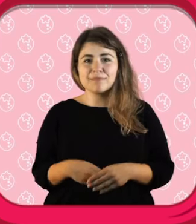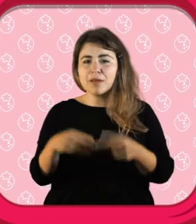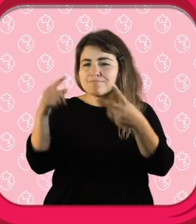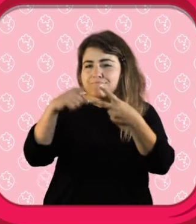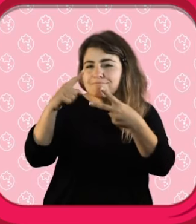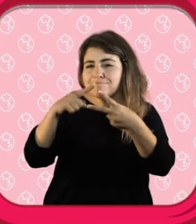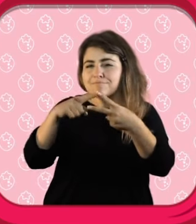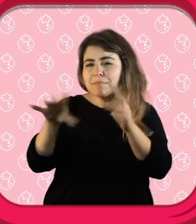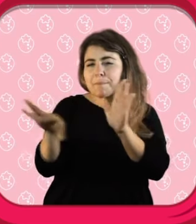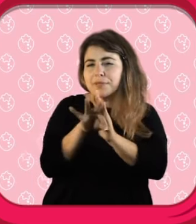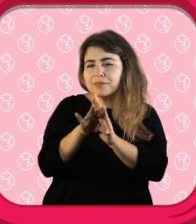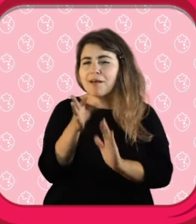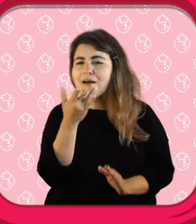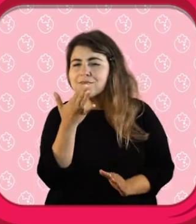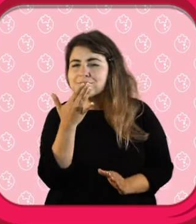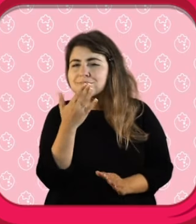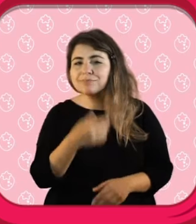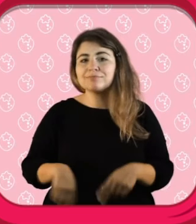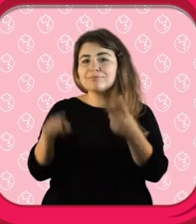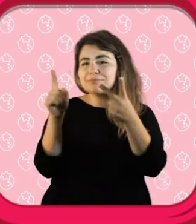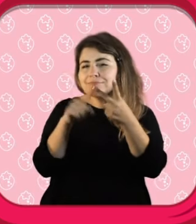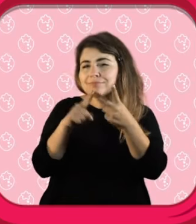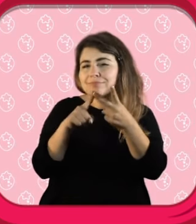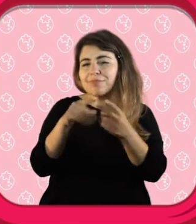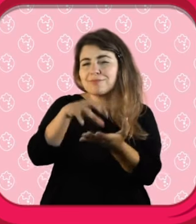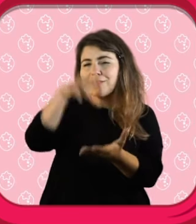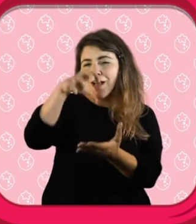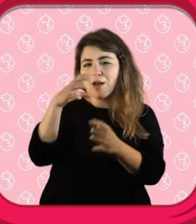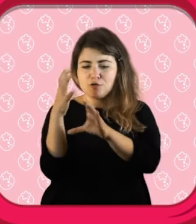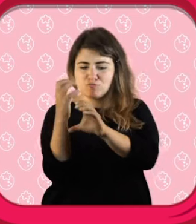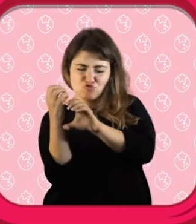Choose a color, and let's ice the cake!